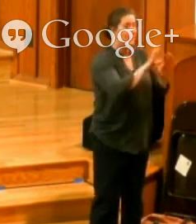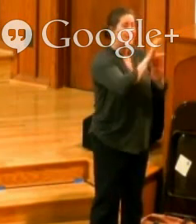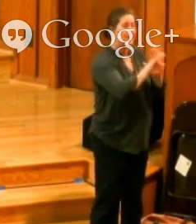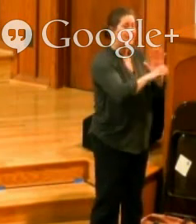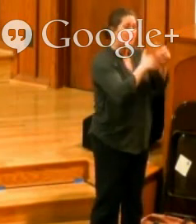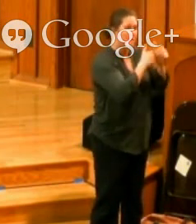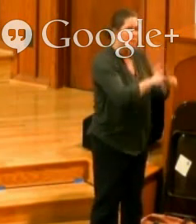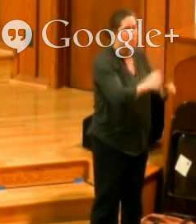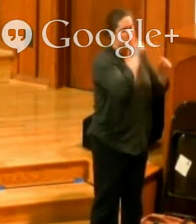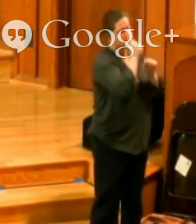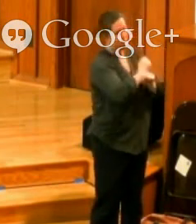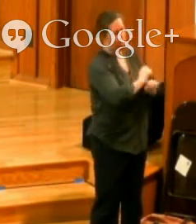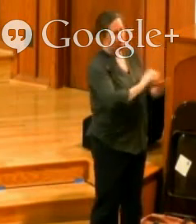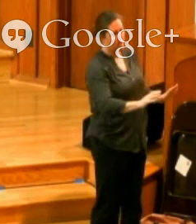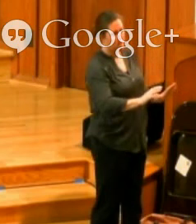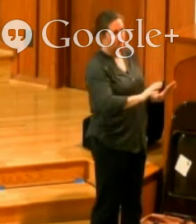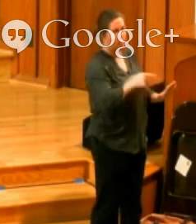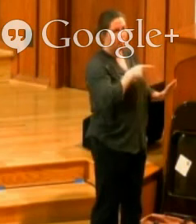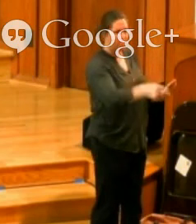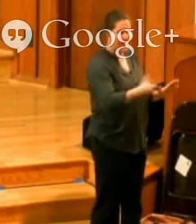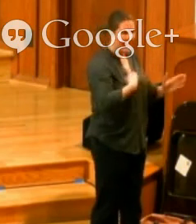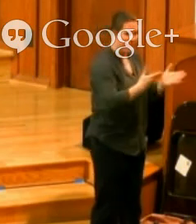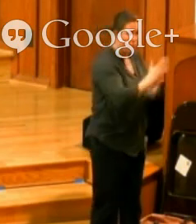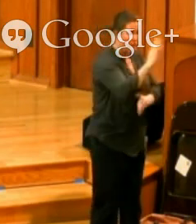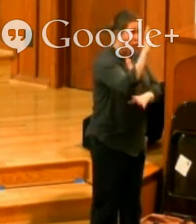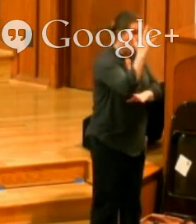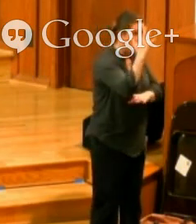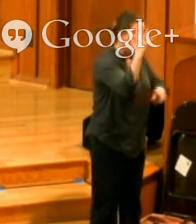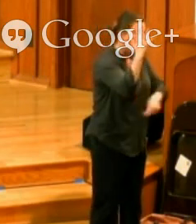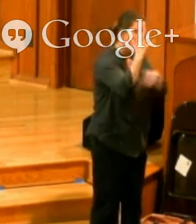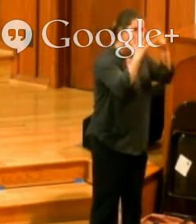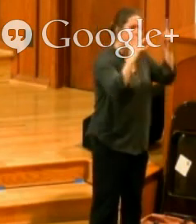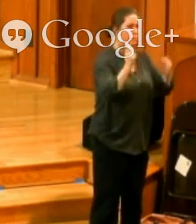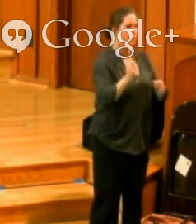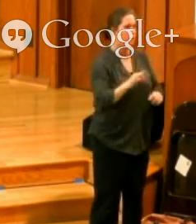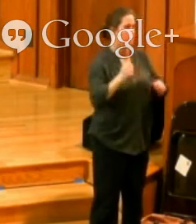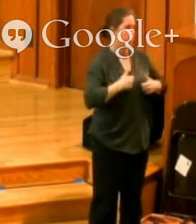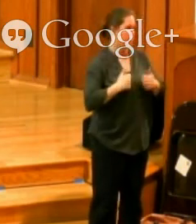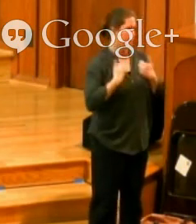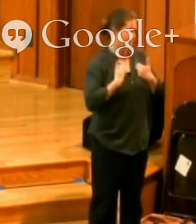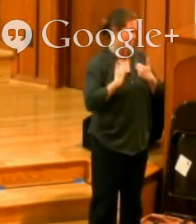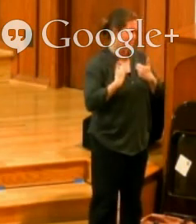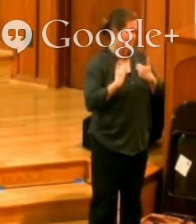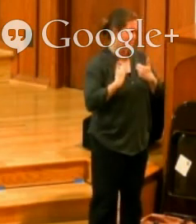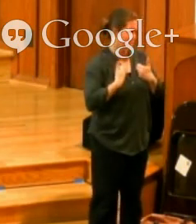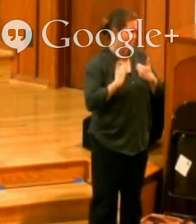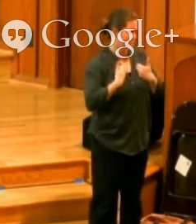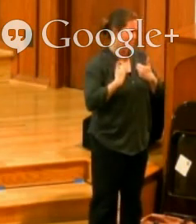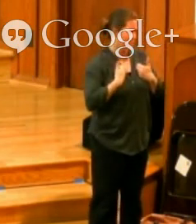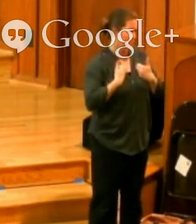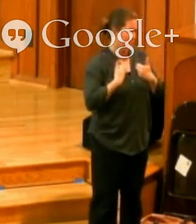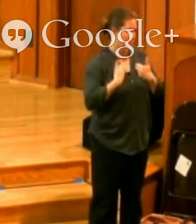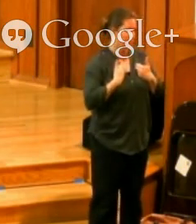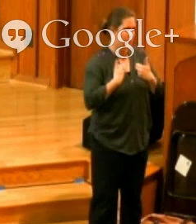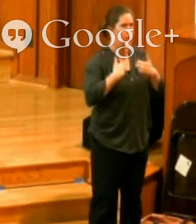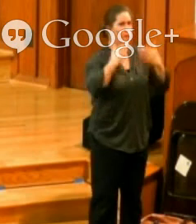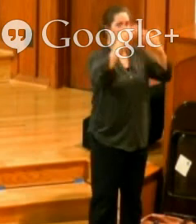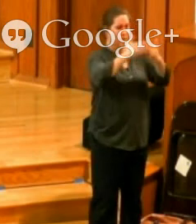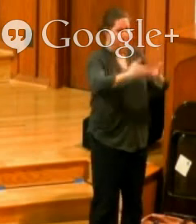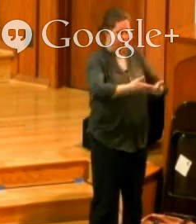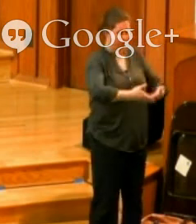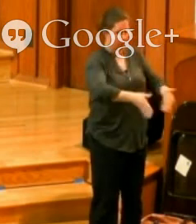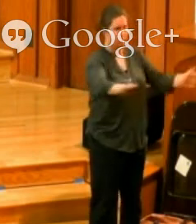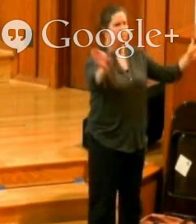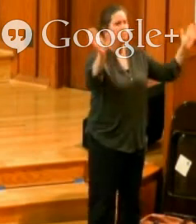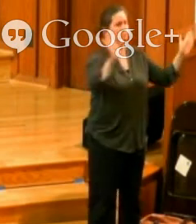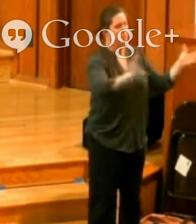have right to the tree of what? Life. And that they may enter into the gates of the city. How many of you